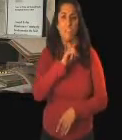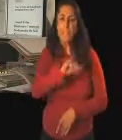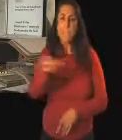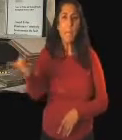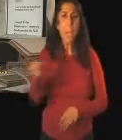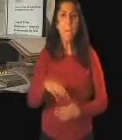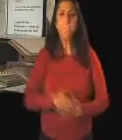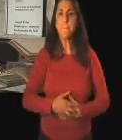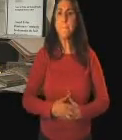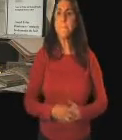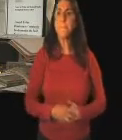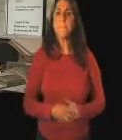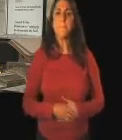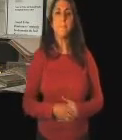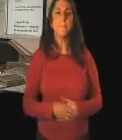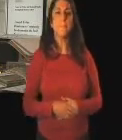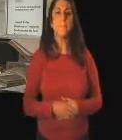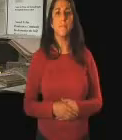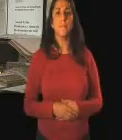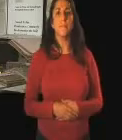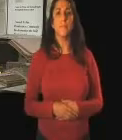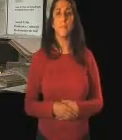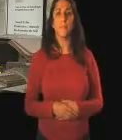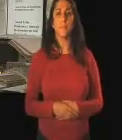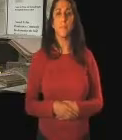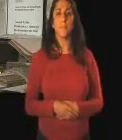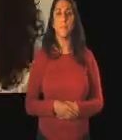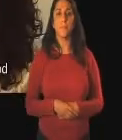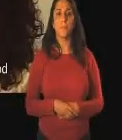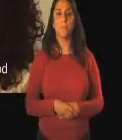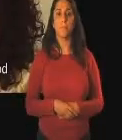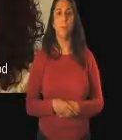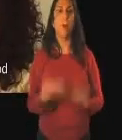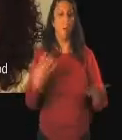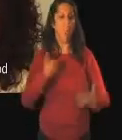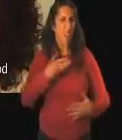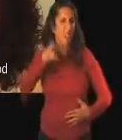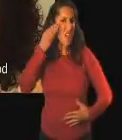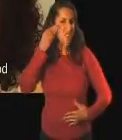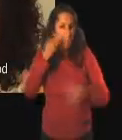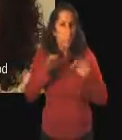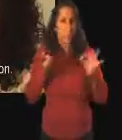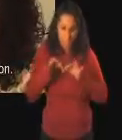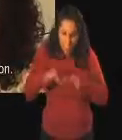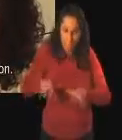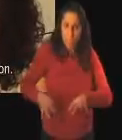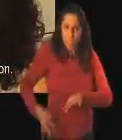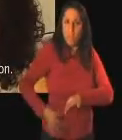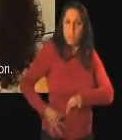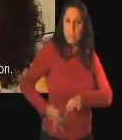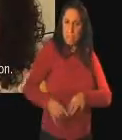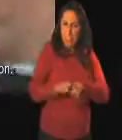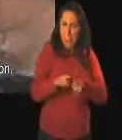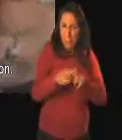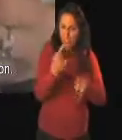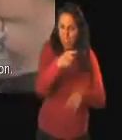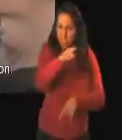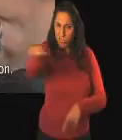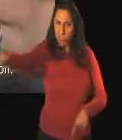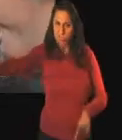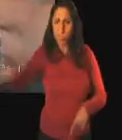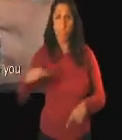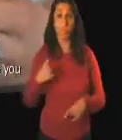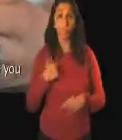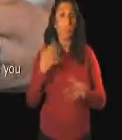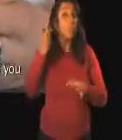act as a hearing student would. When you're listening to an iPod it's the same as any other